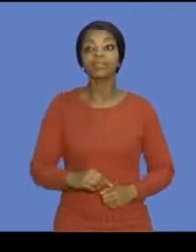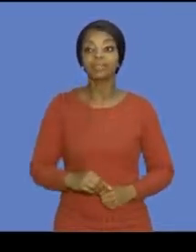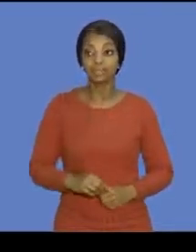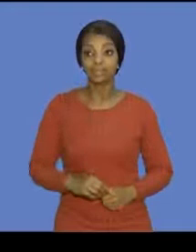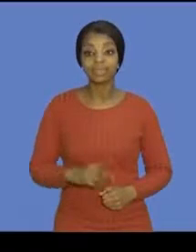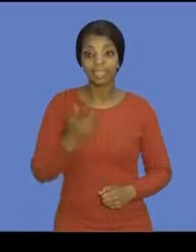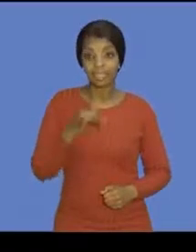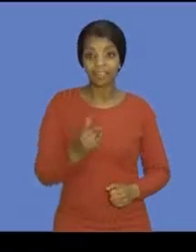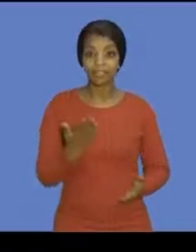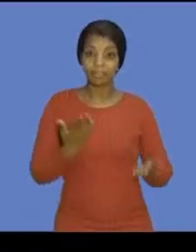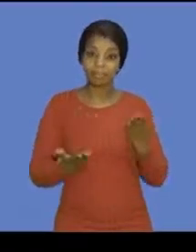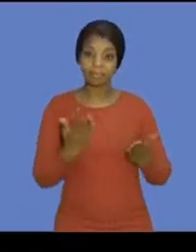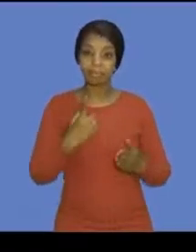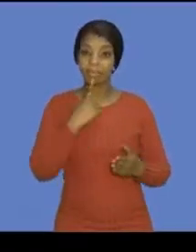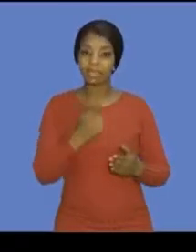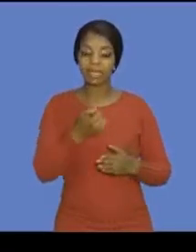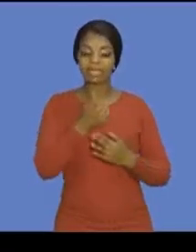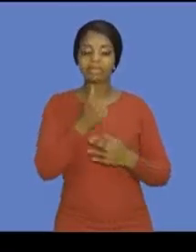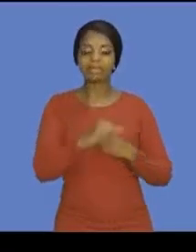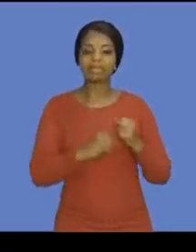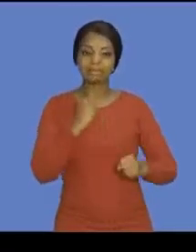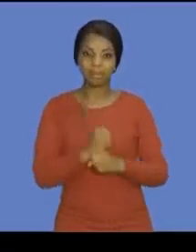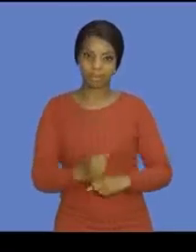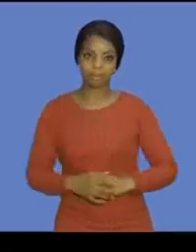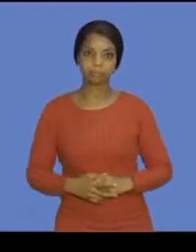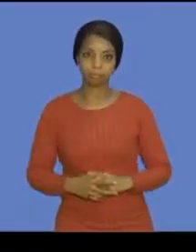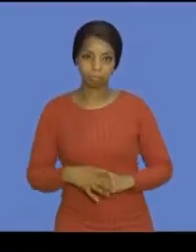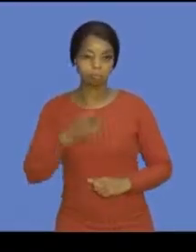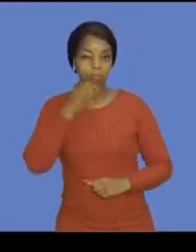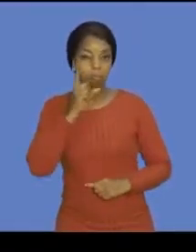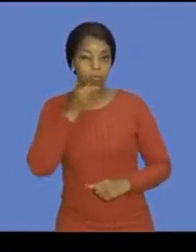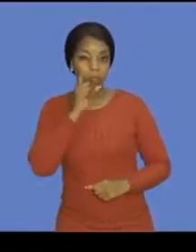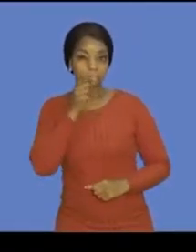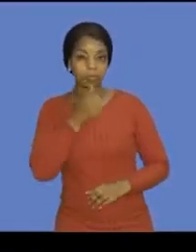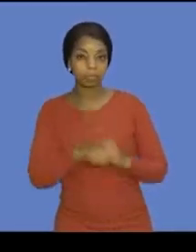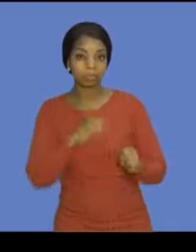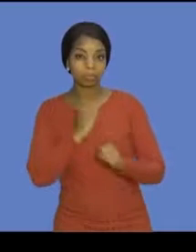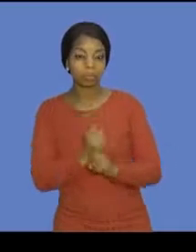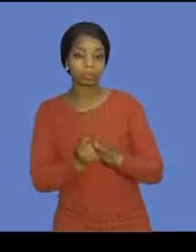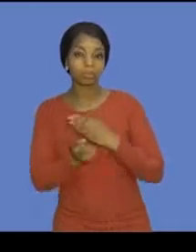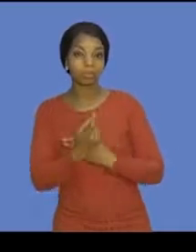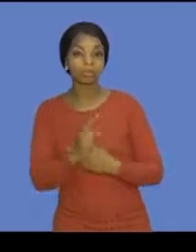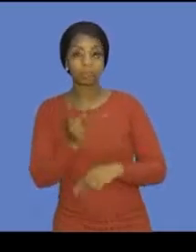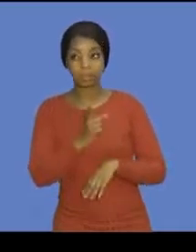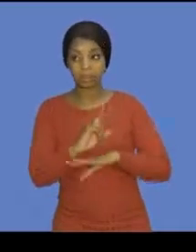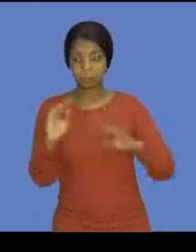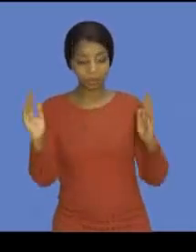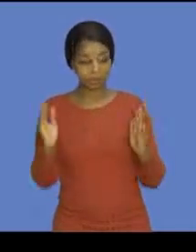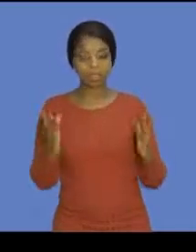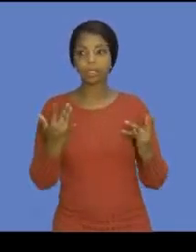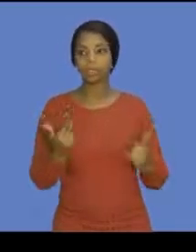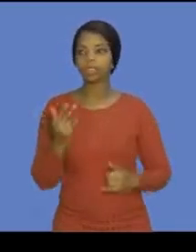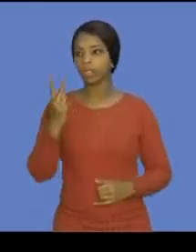go back and look at if it's a 6 month trend, right? With a 6 month trend, now it looks like this is